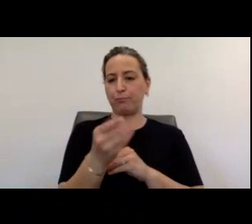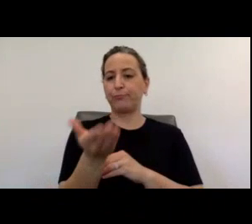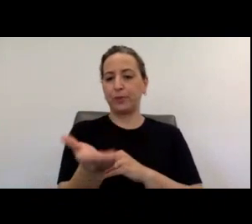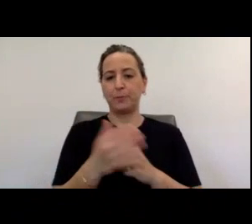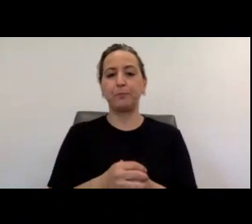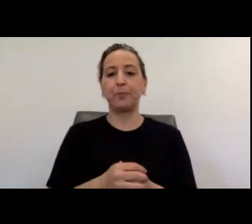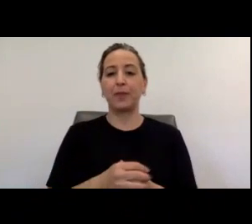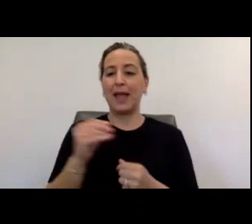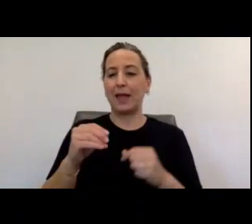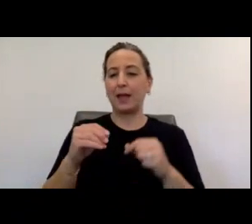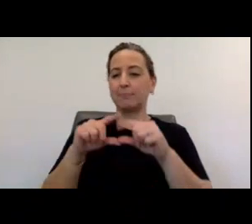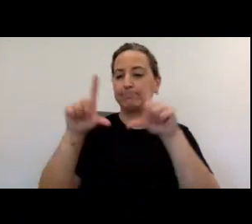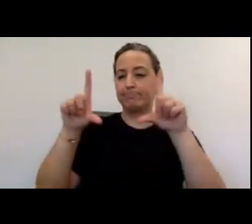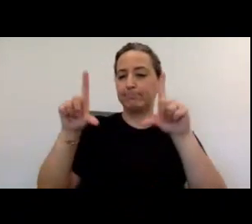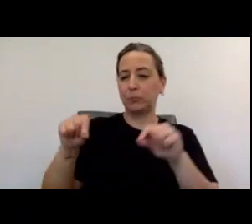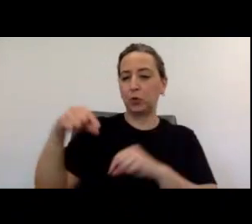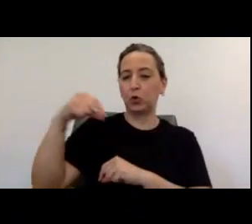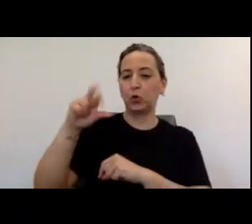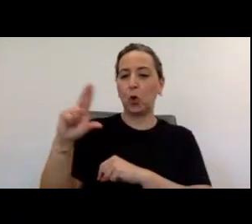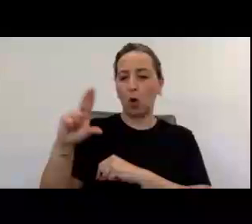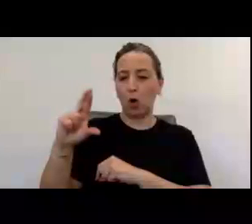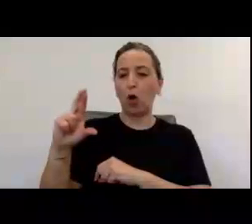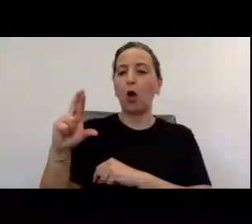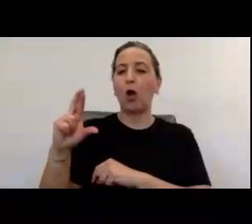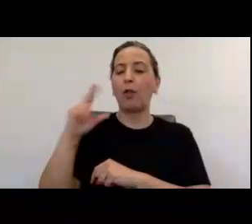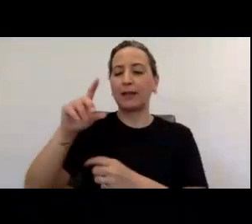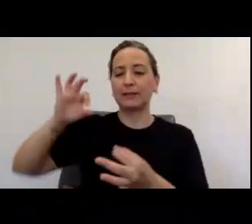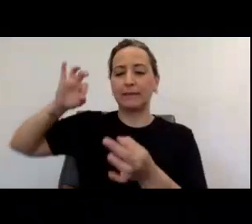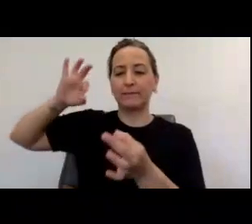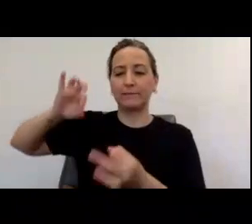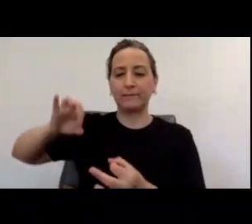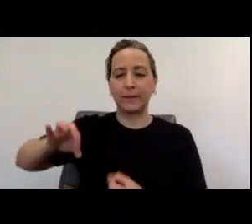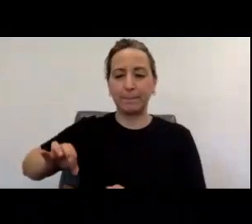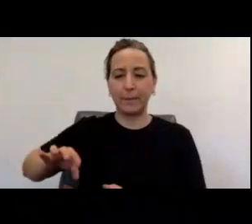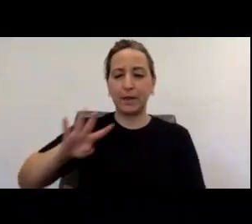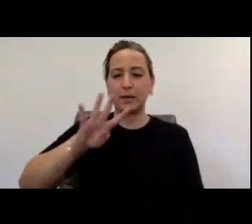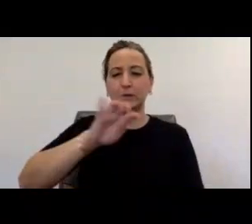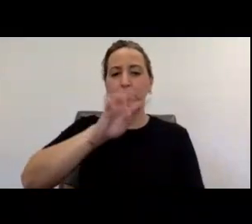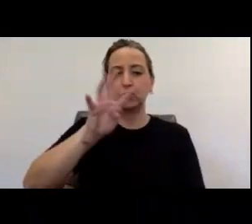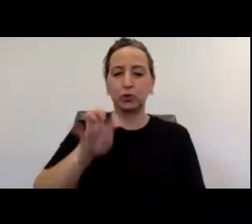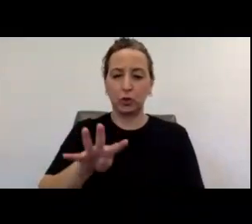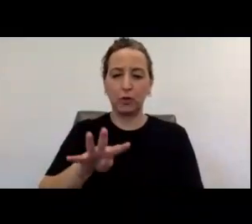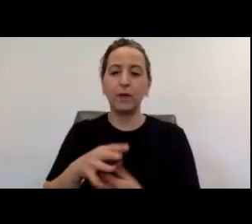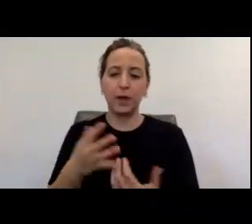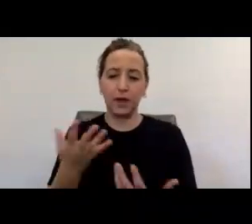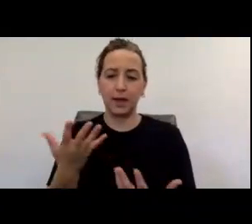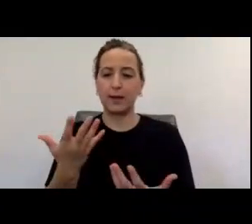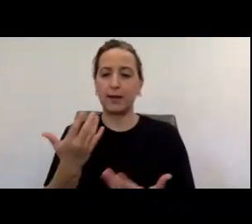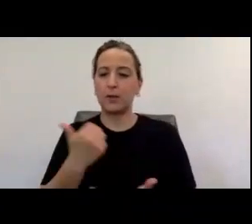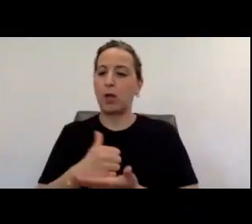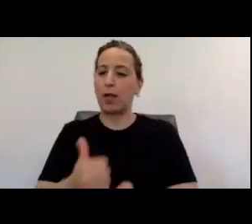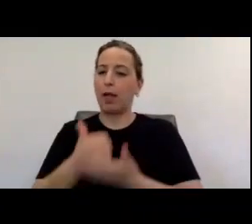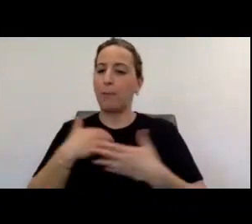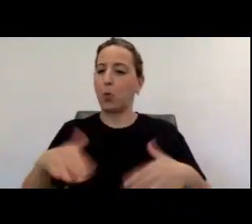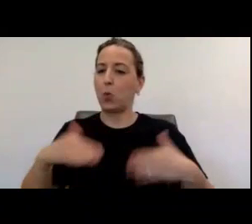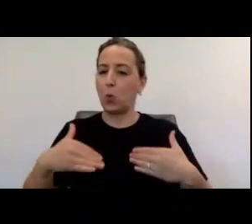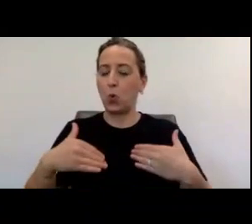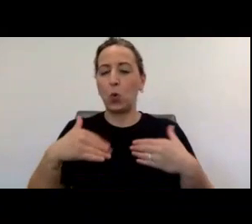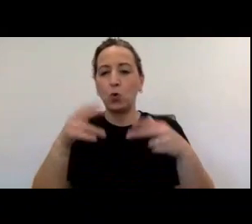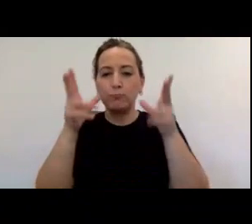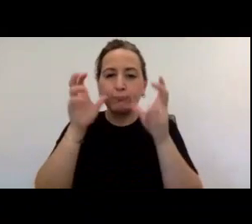QR code on the screen, and that will take you to a feedback survey. So that helps us get a lot of really valuable information on what